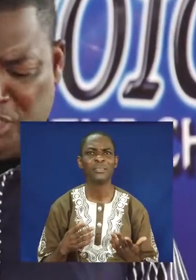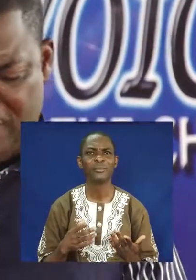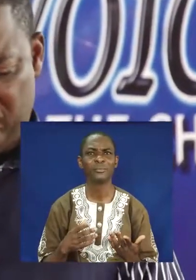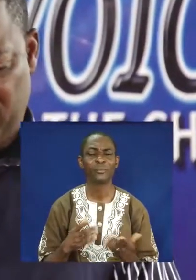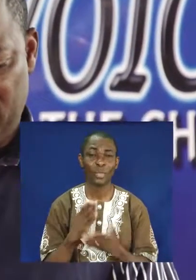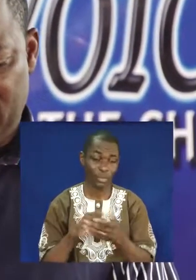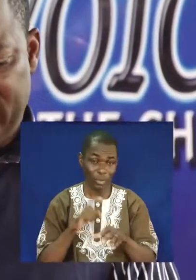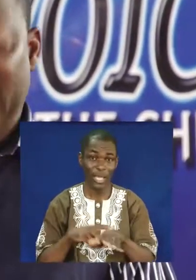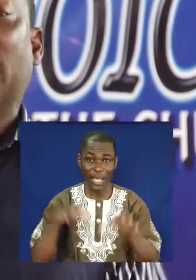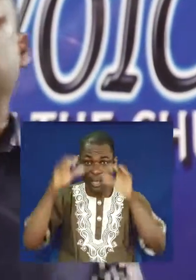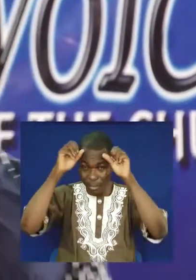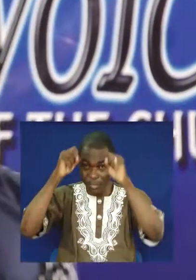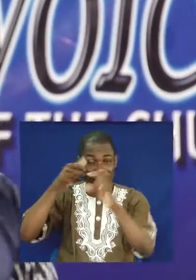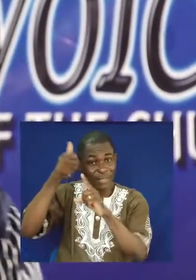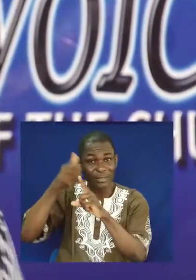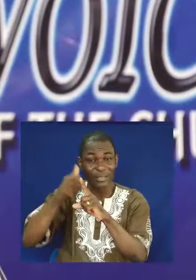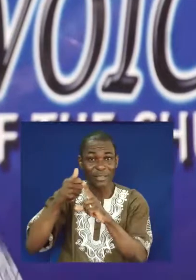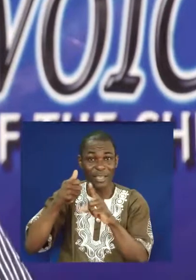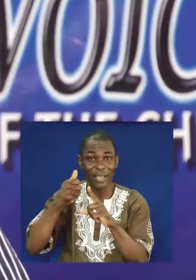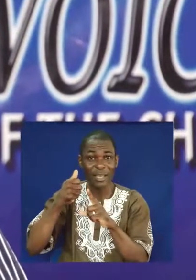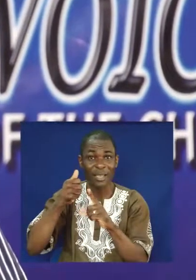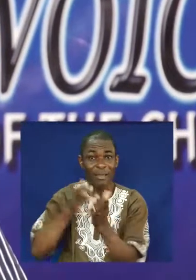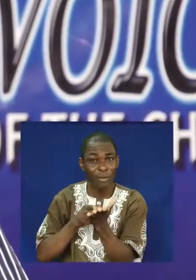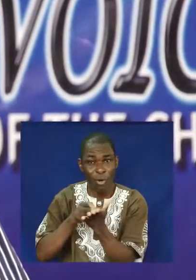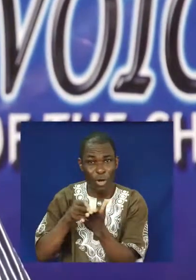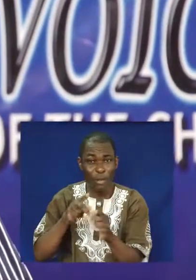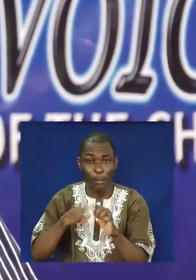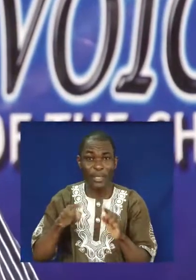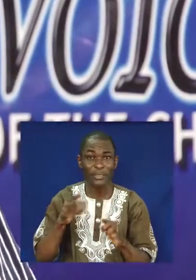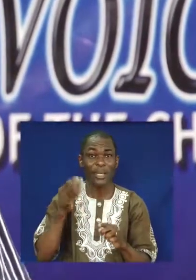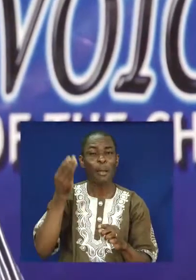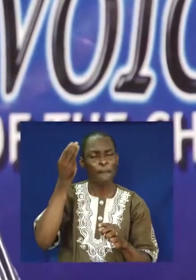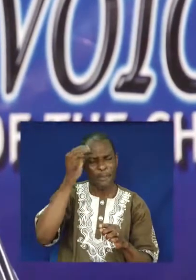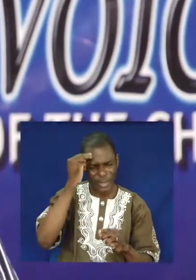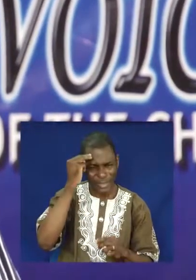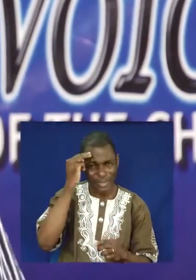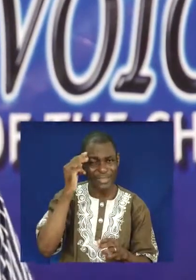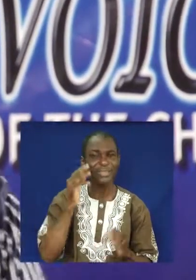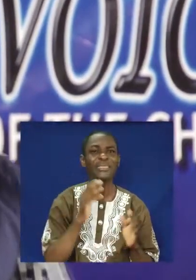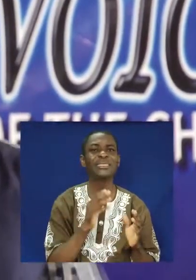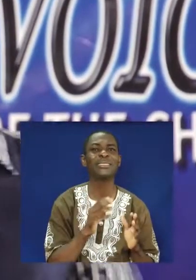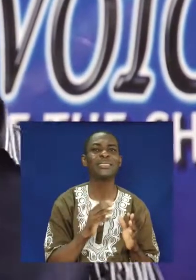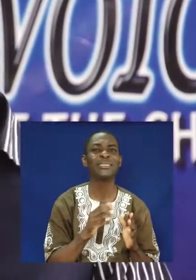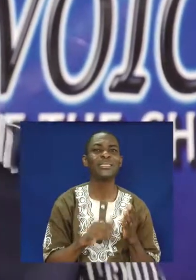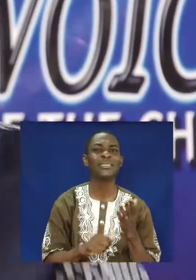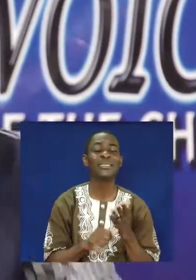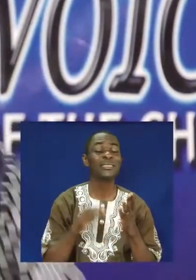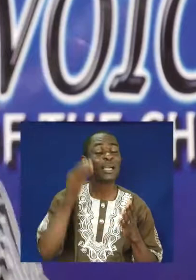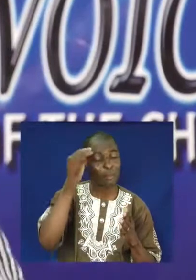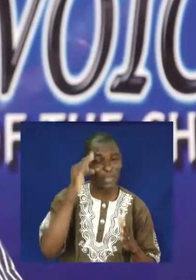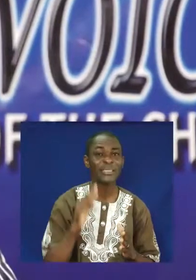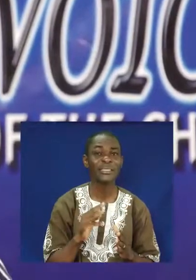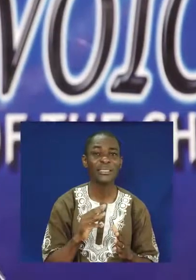odofo a wo tie me SMP and the Aka and the Tia and DC for Nayano Cransuso. Nana, me encourage me to animal so for some